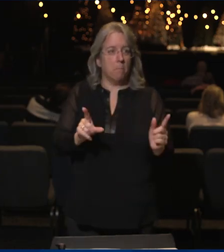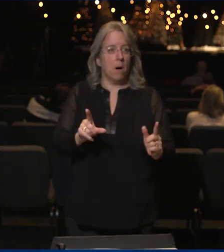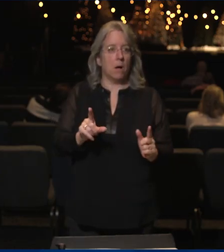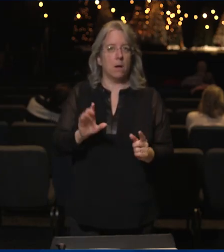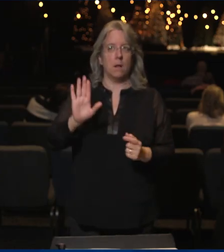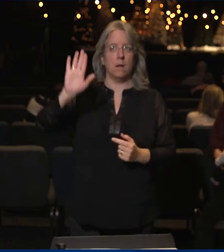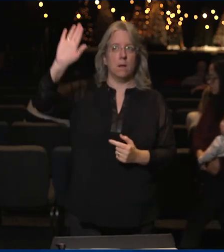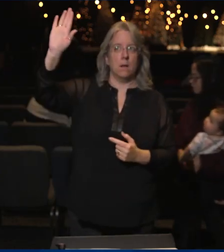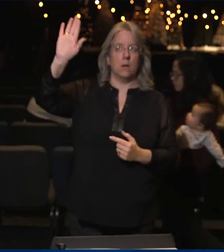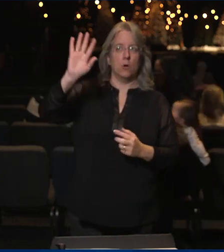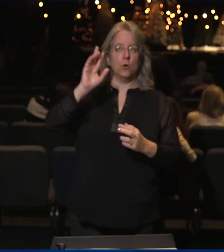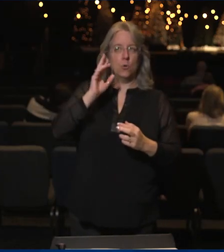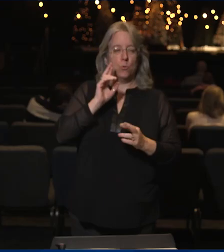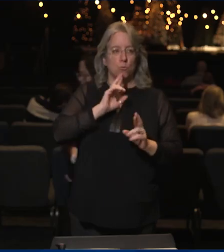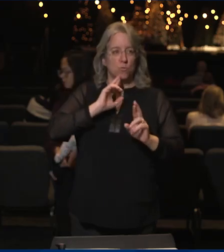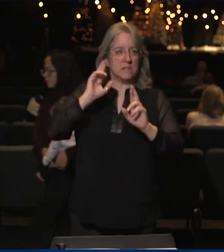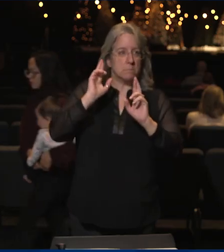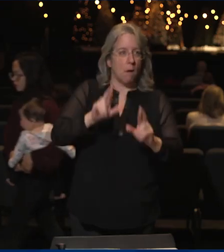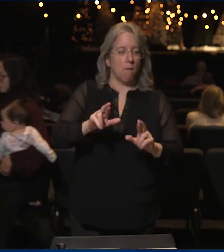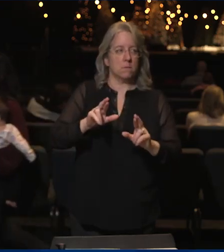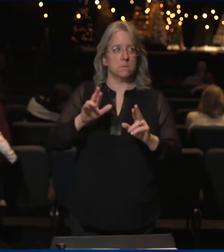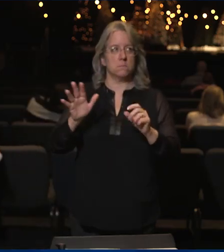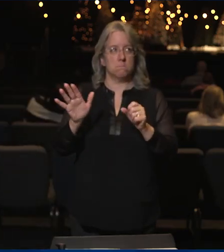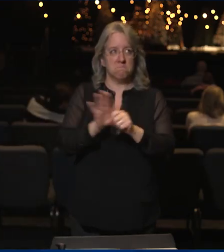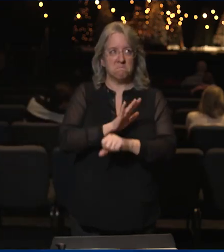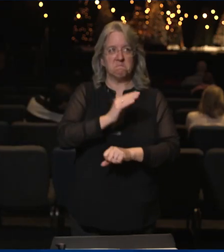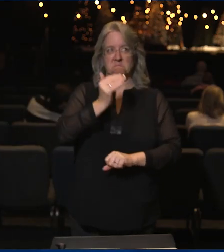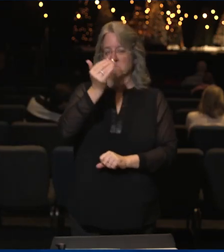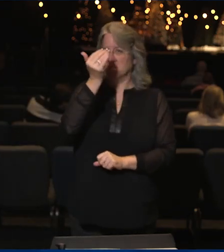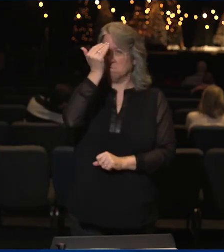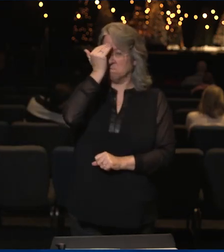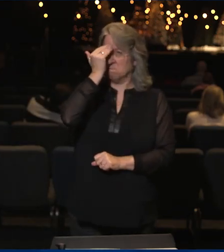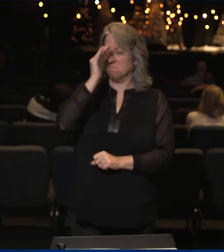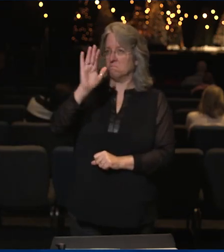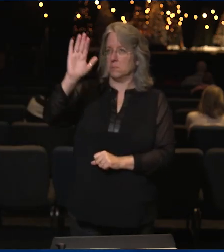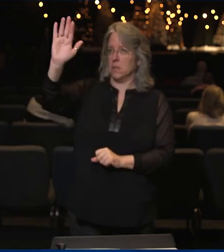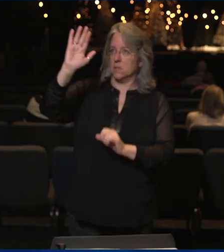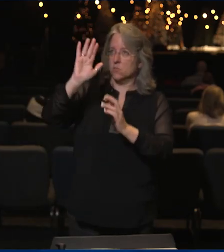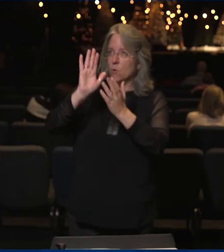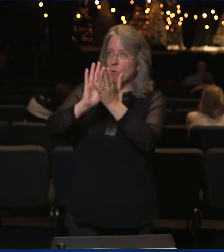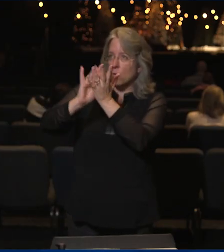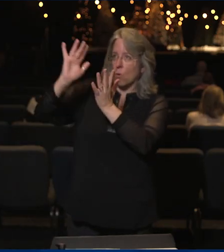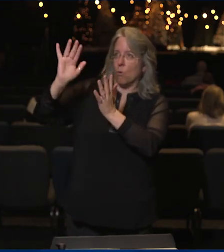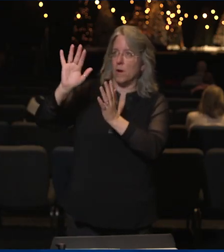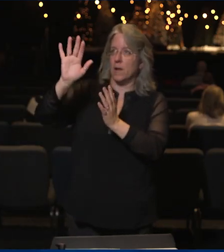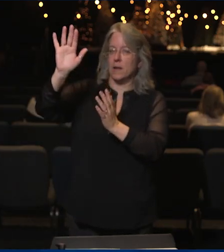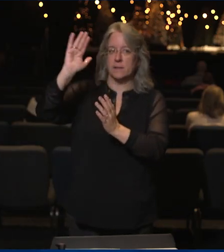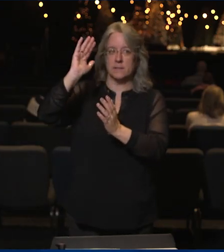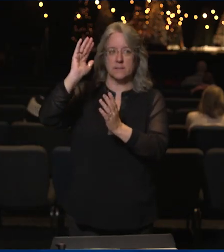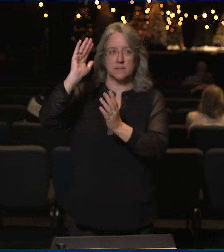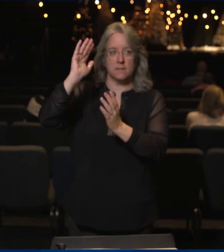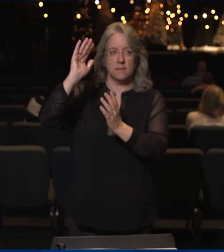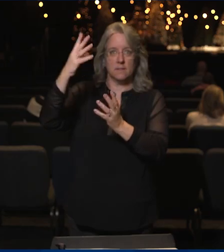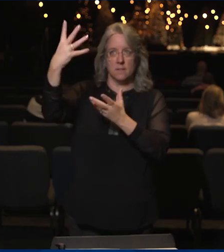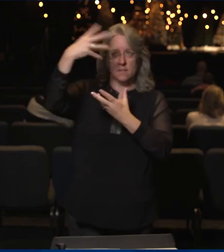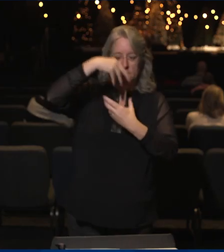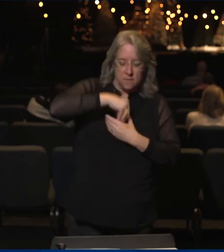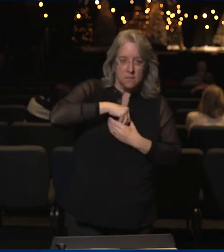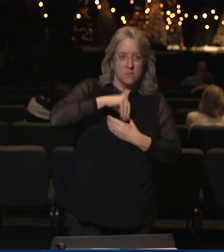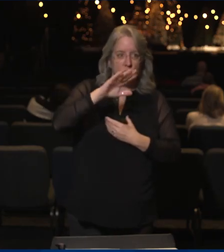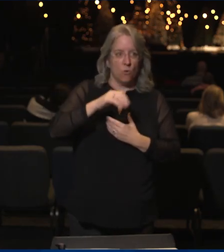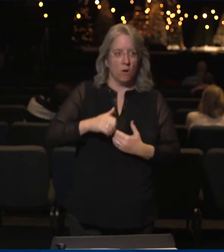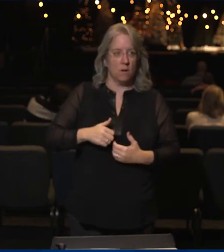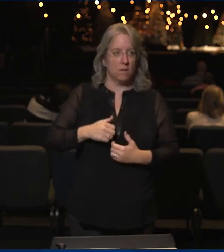filled with the knowledge of the glory of God. The reason that we do this work of